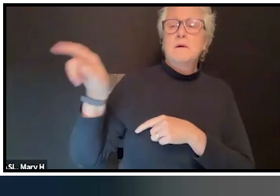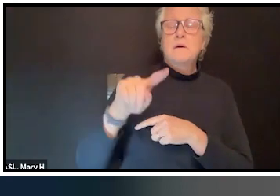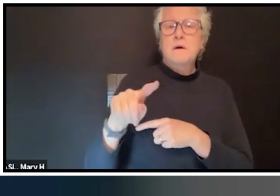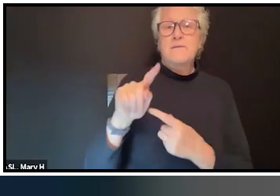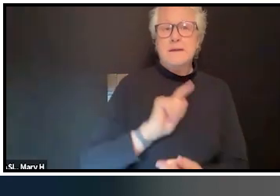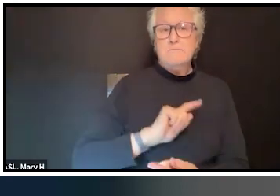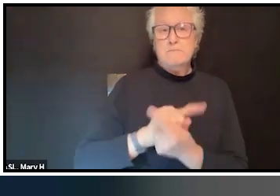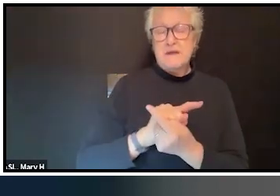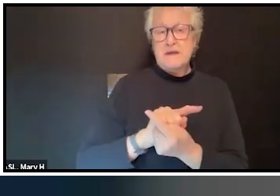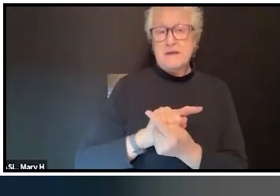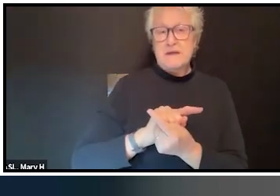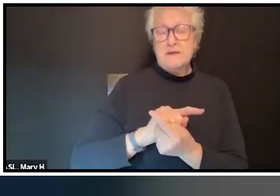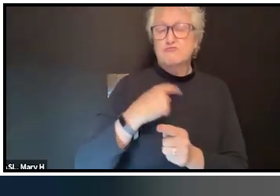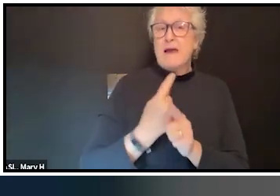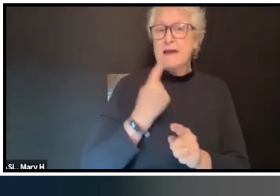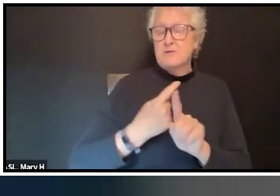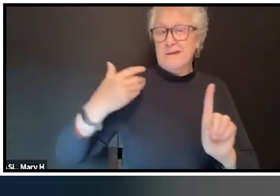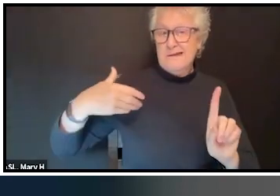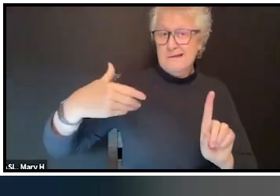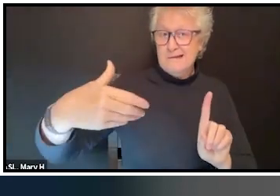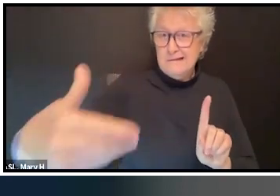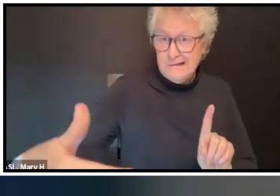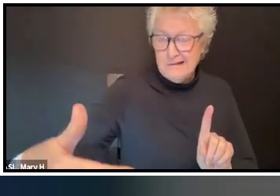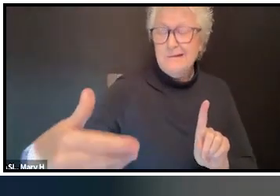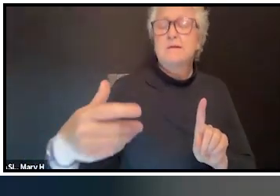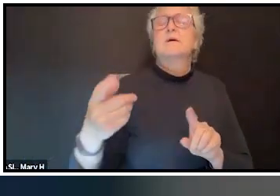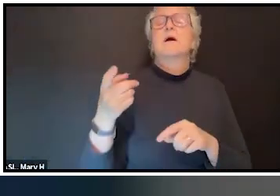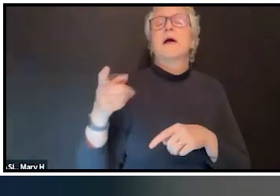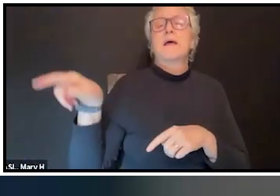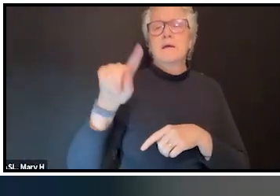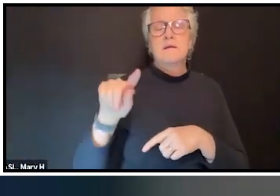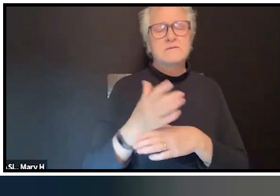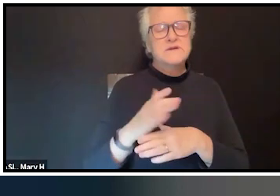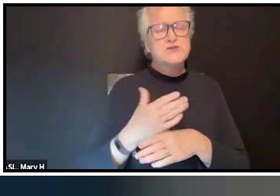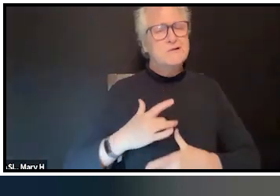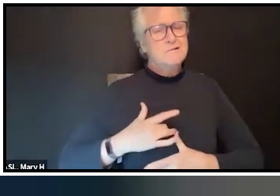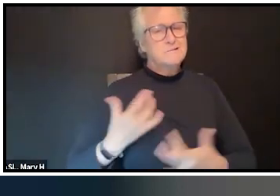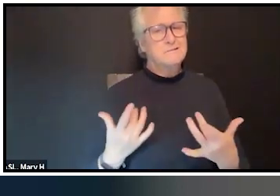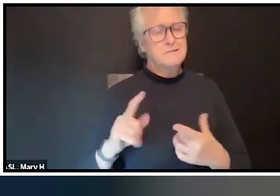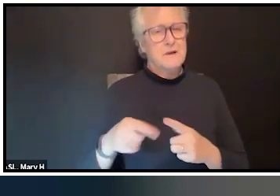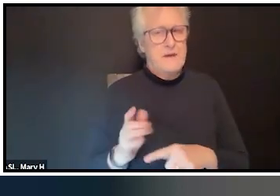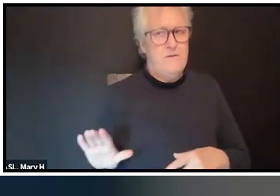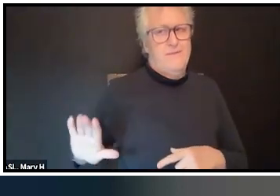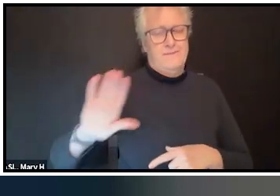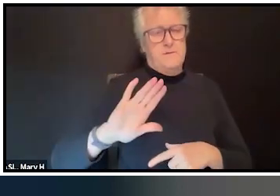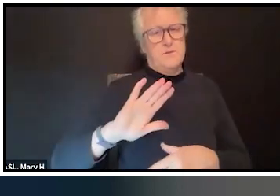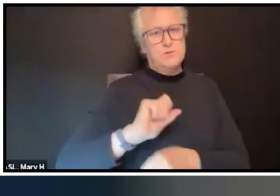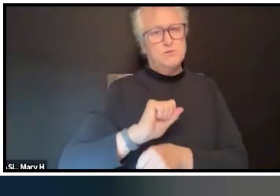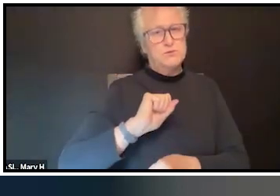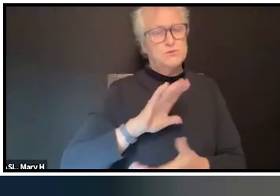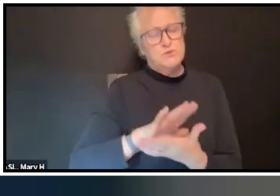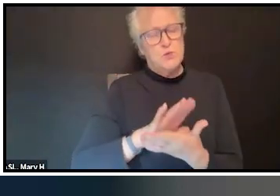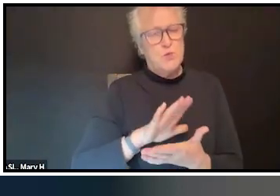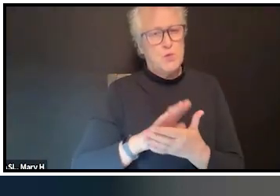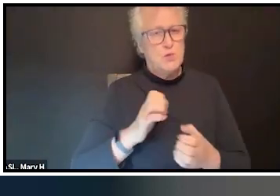throughout the state, shared updates about their efforts to and schools' efforts to expand employment opportunities for